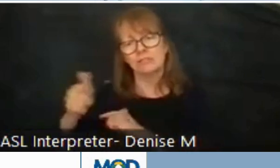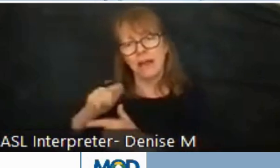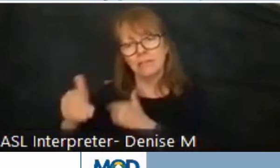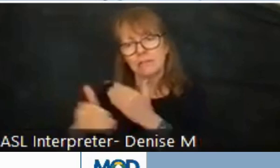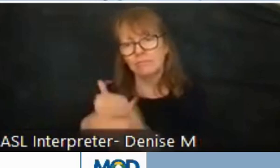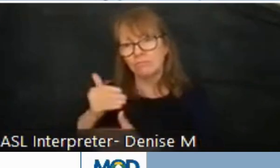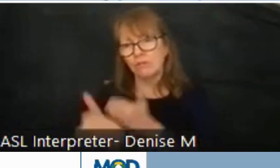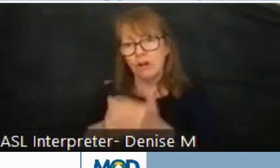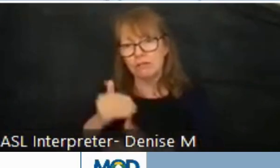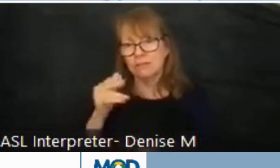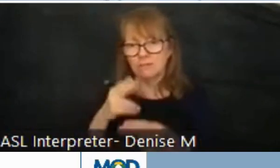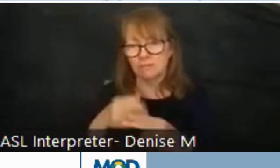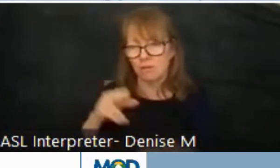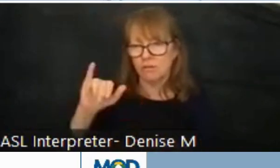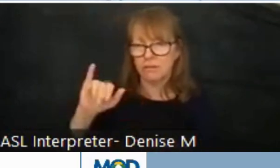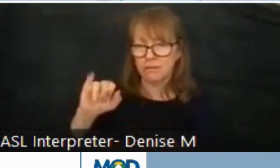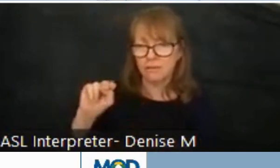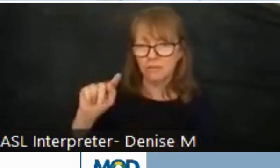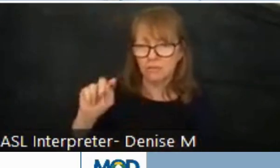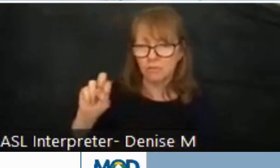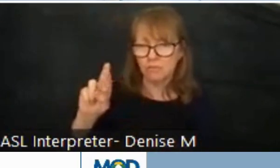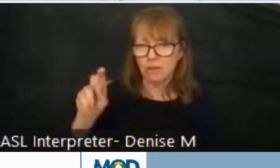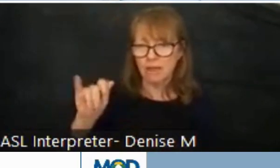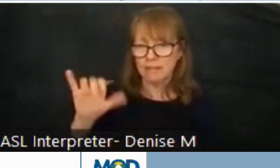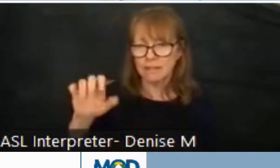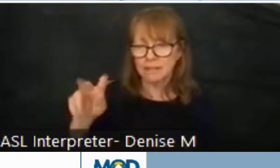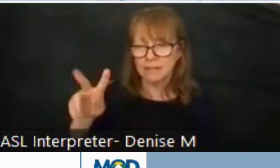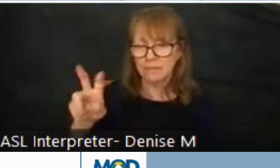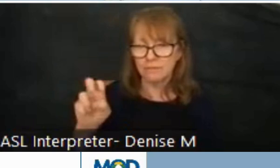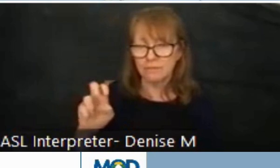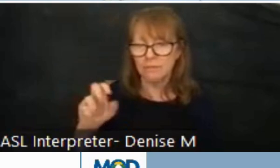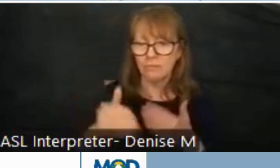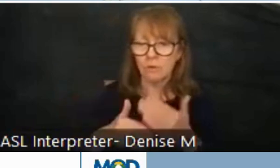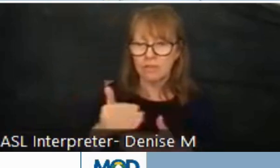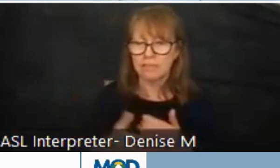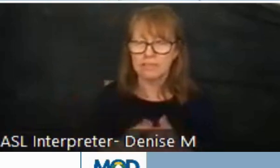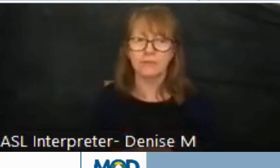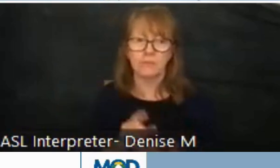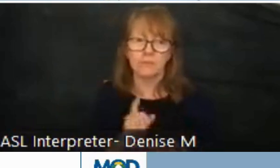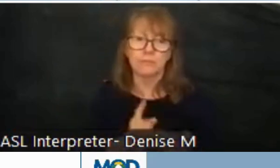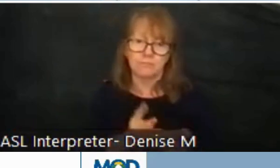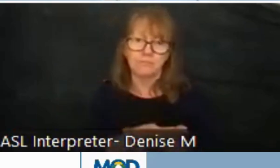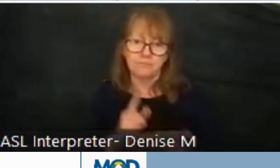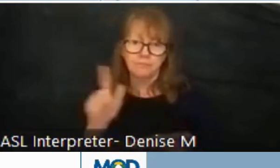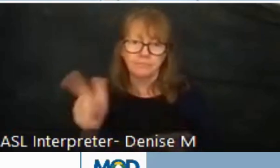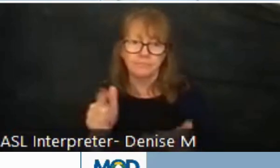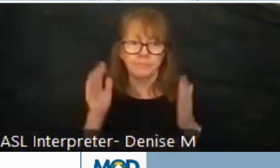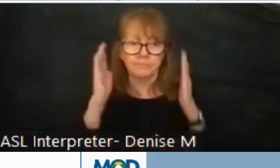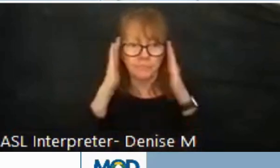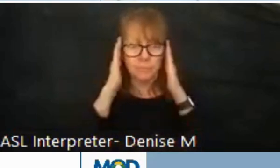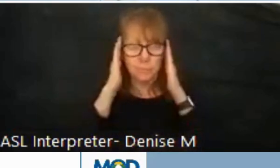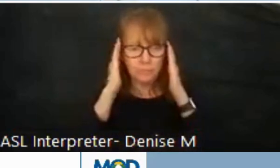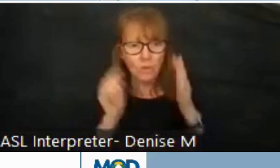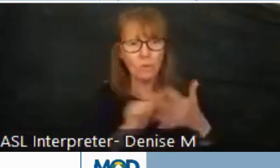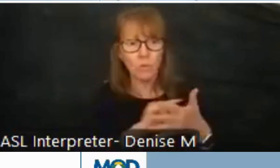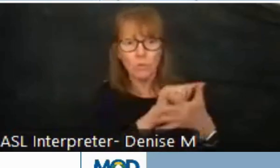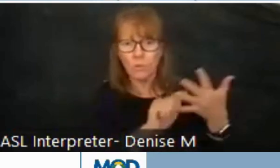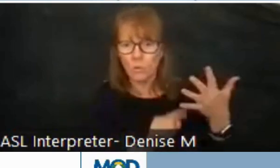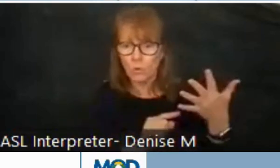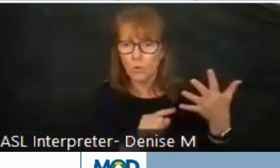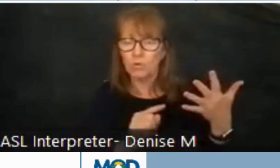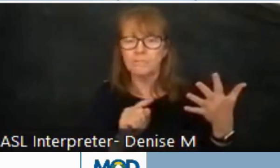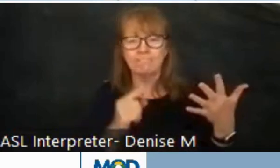discuss later on. So these are the reasons a request can be unreasonable. There are a few other possible barriers